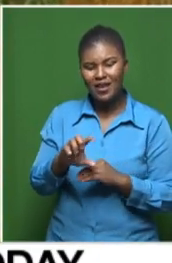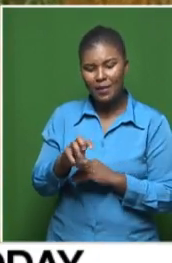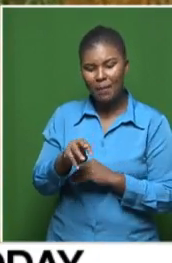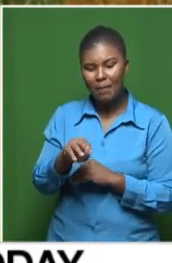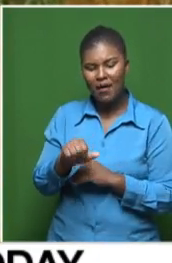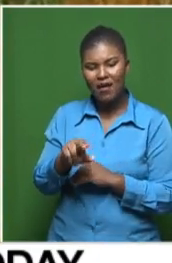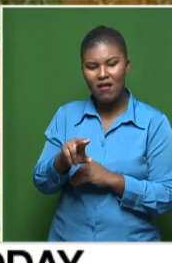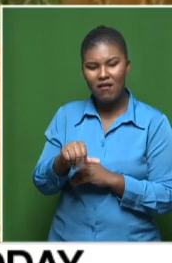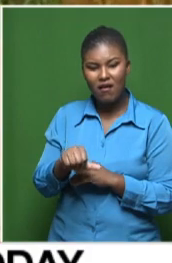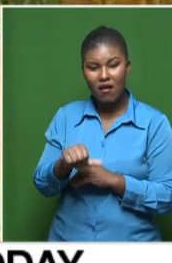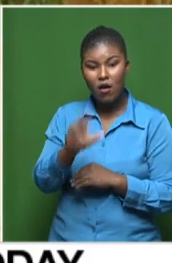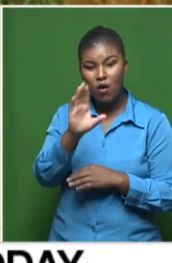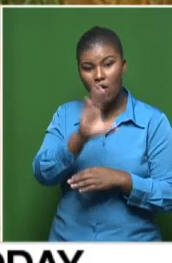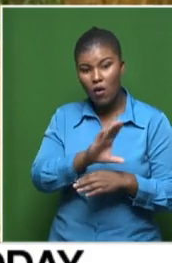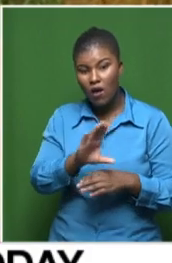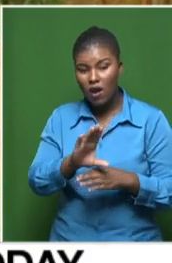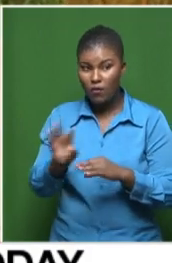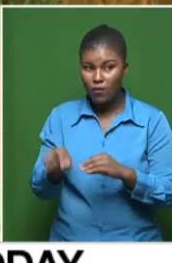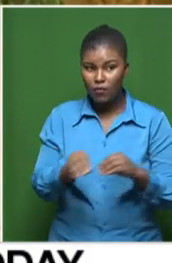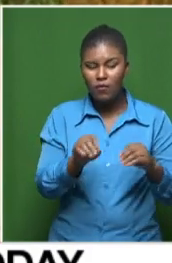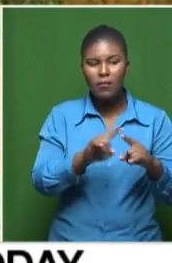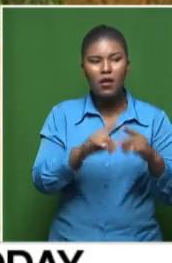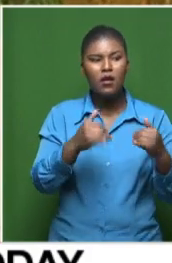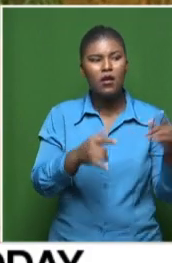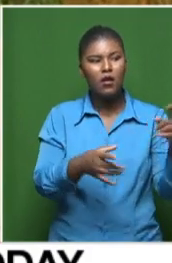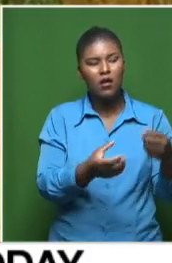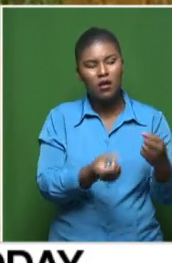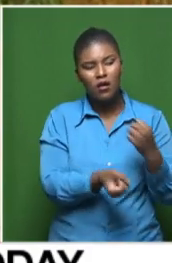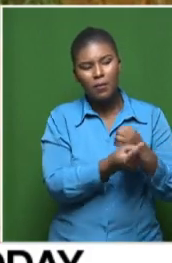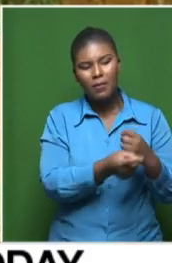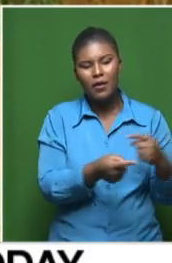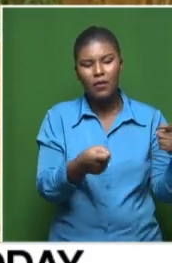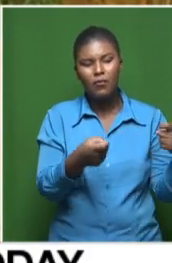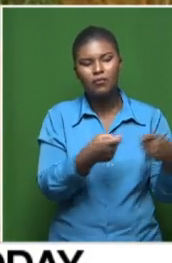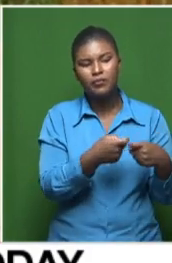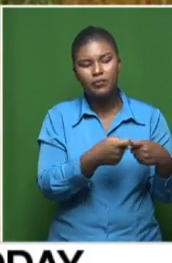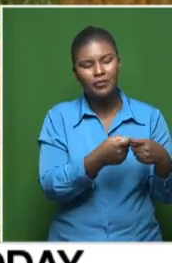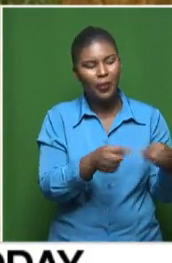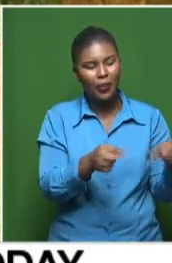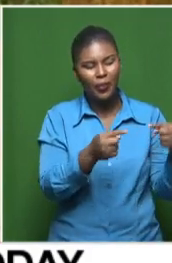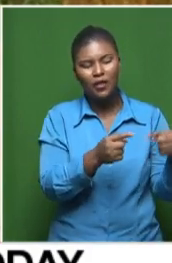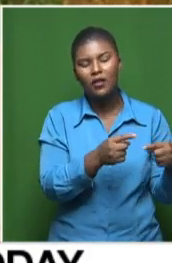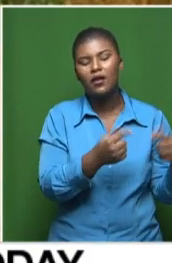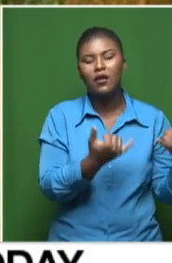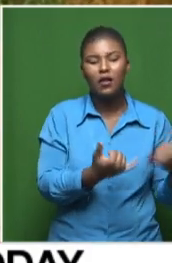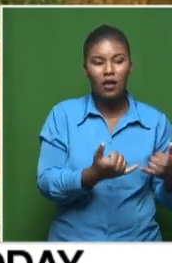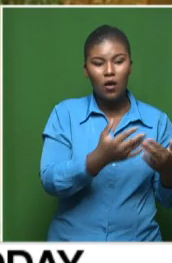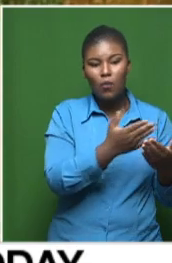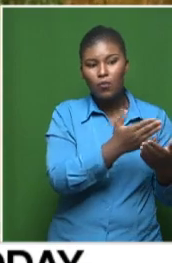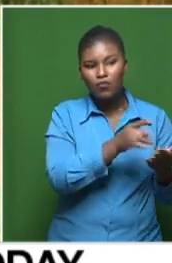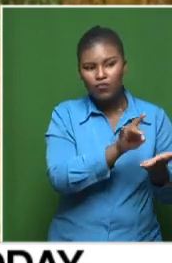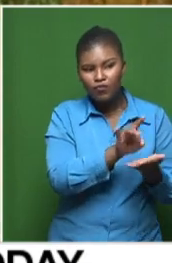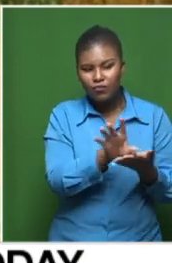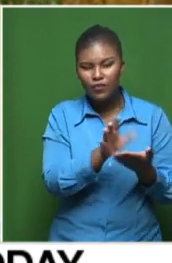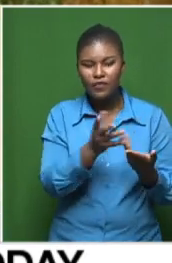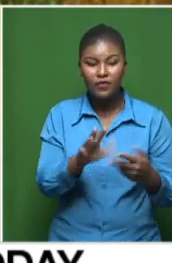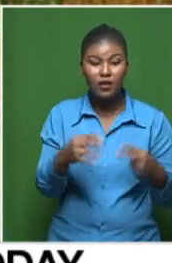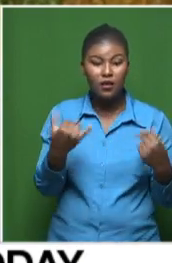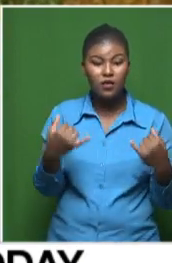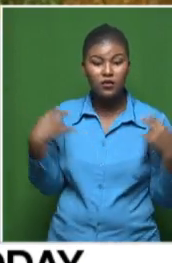course, due to some contractual disputes there, they were evicted, and the